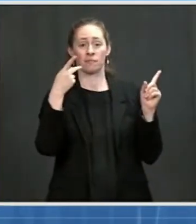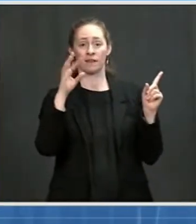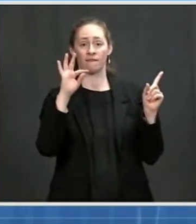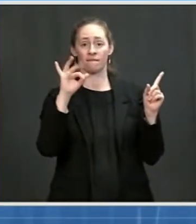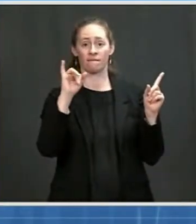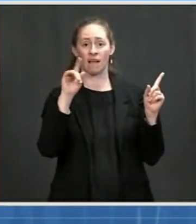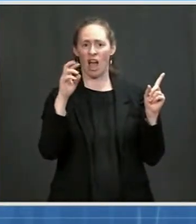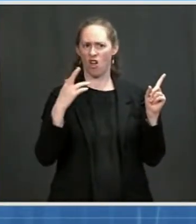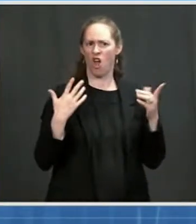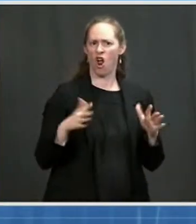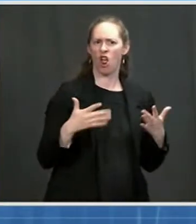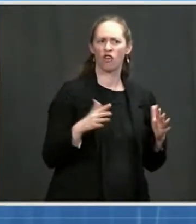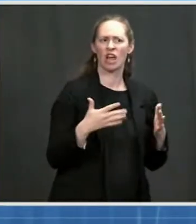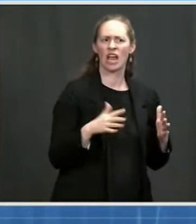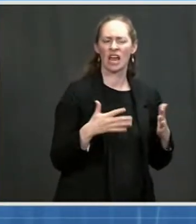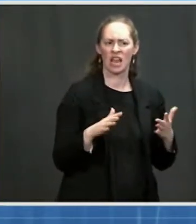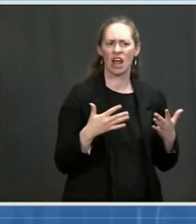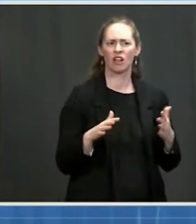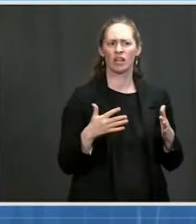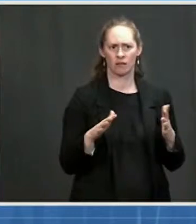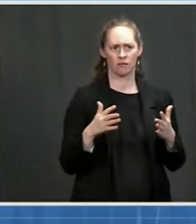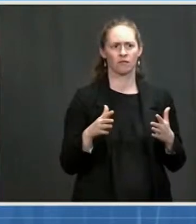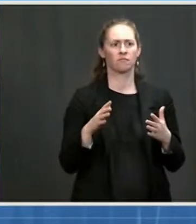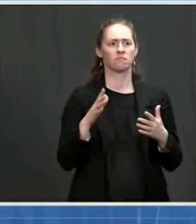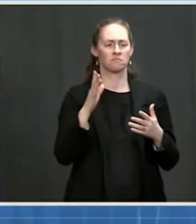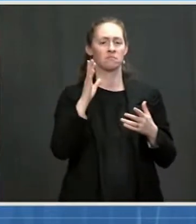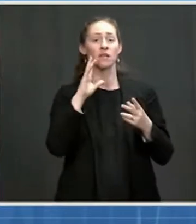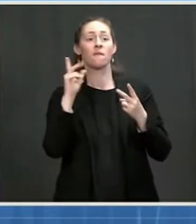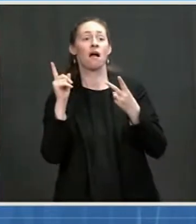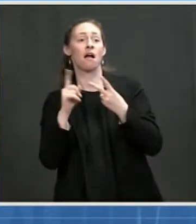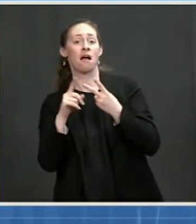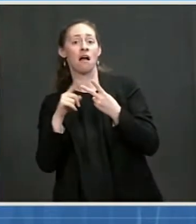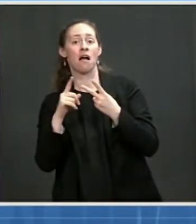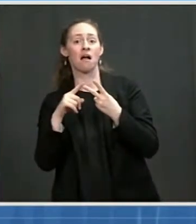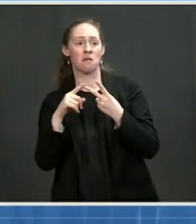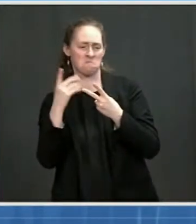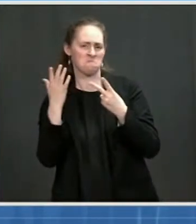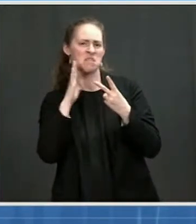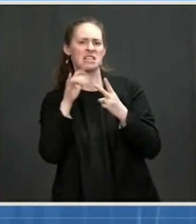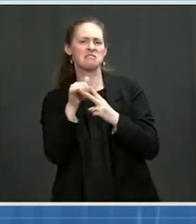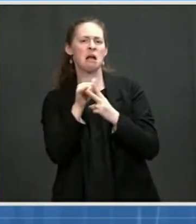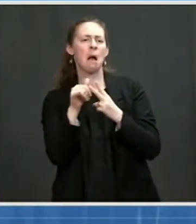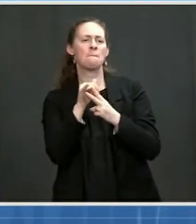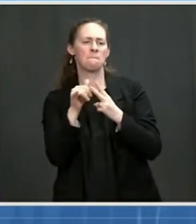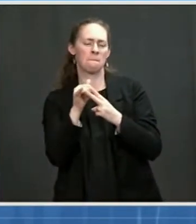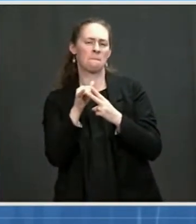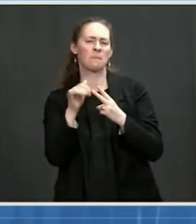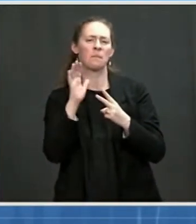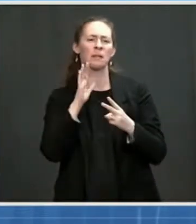the source of another similar vaccine, an mRNA from Moderna. So all good.